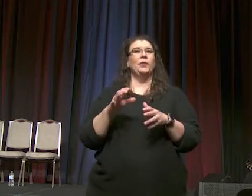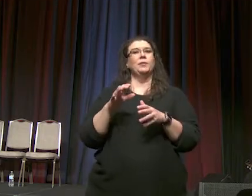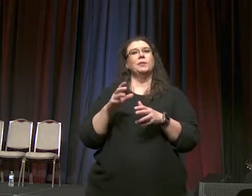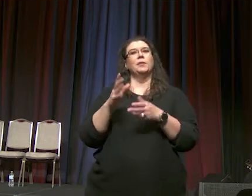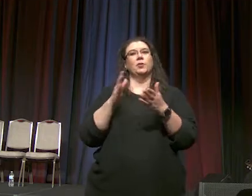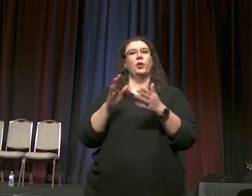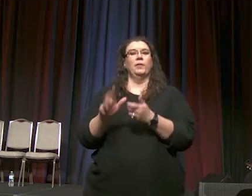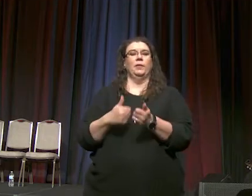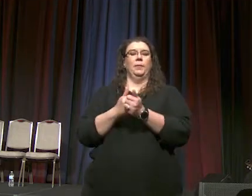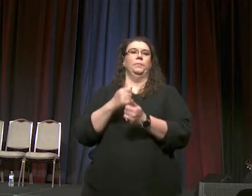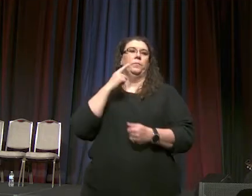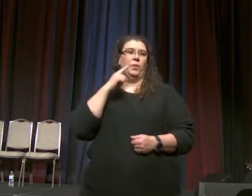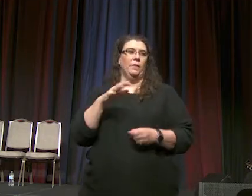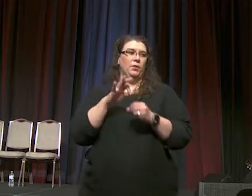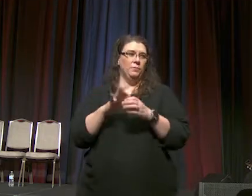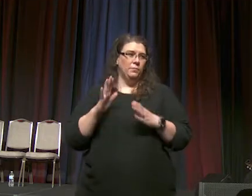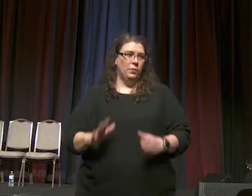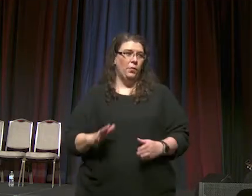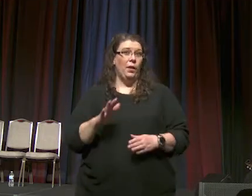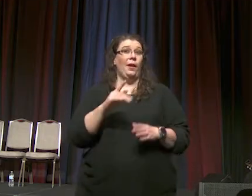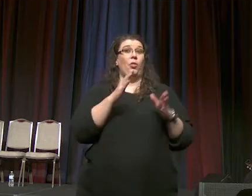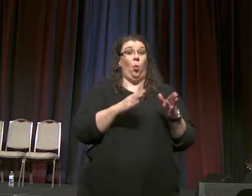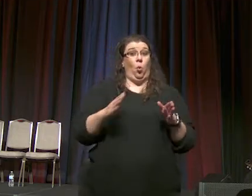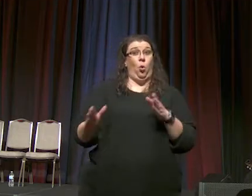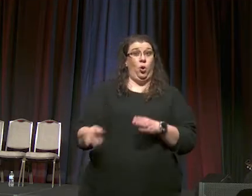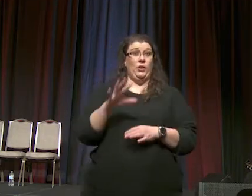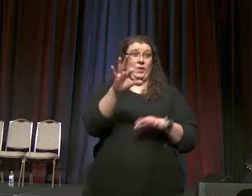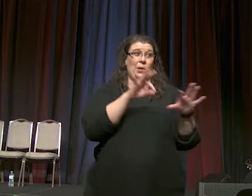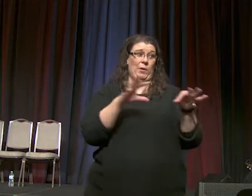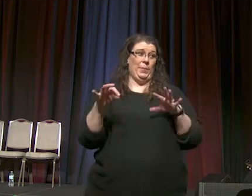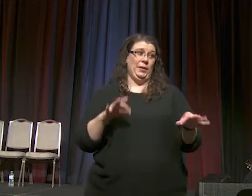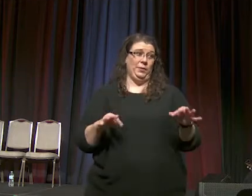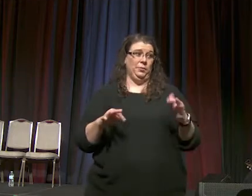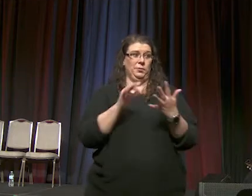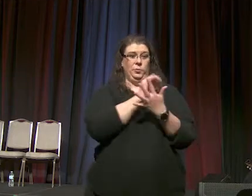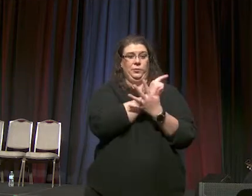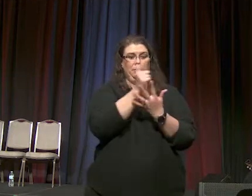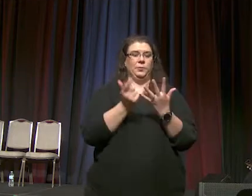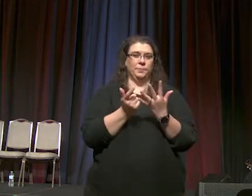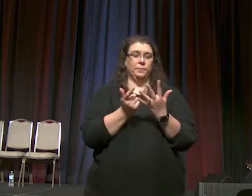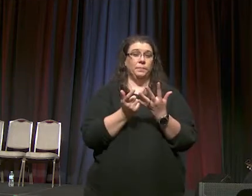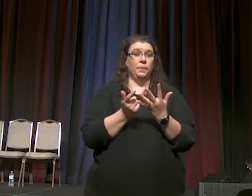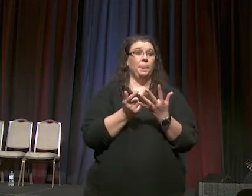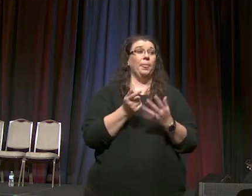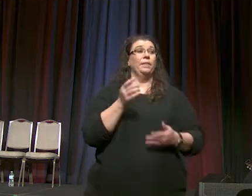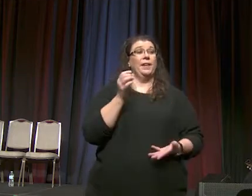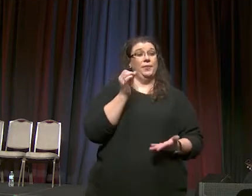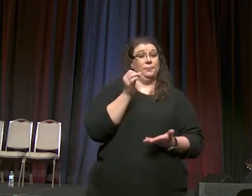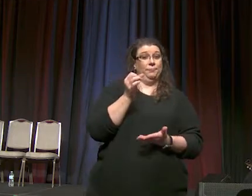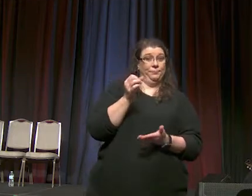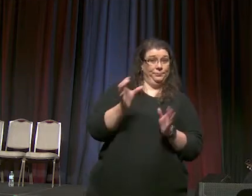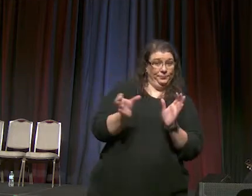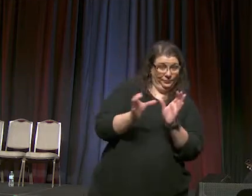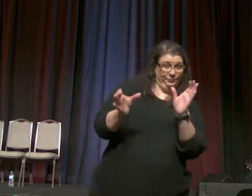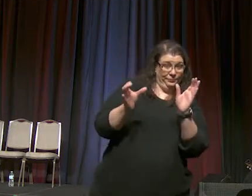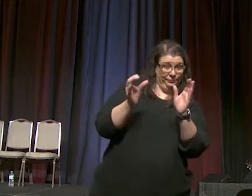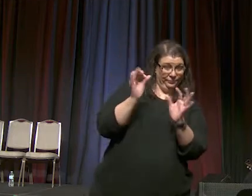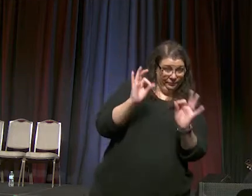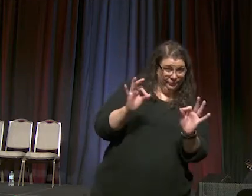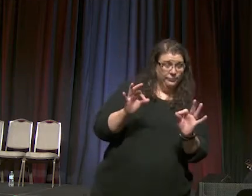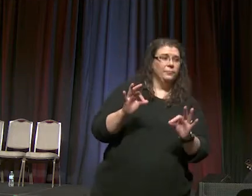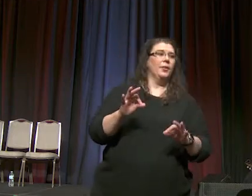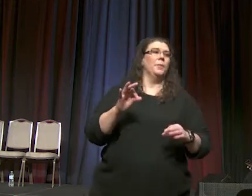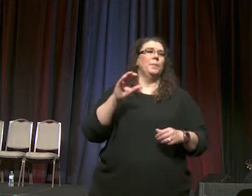delegates to General Conference in the order of their election. They are certified by the Secretary of the